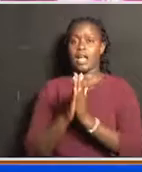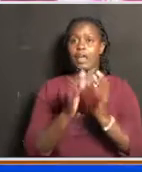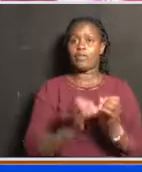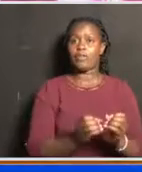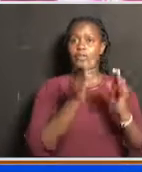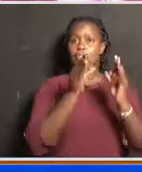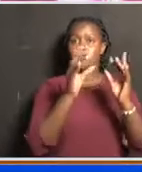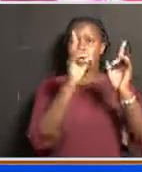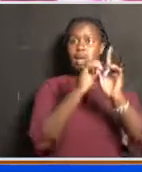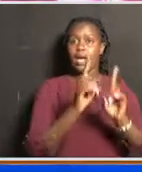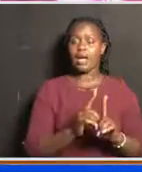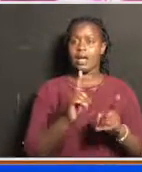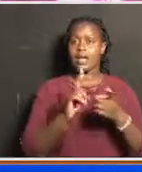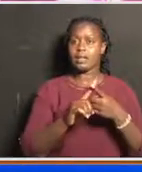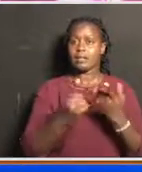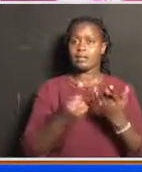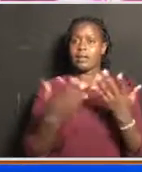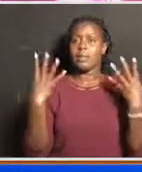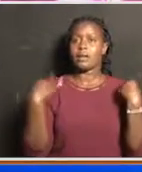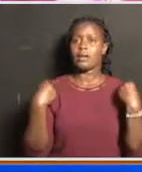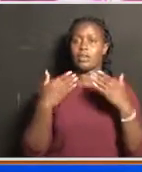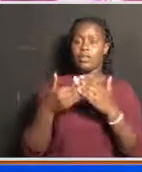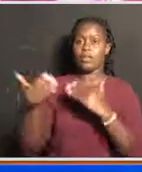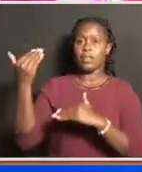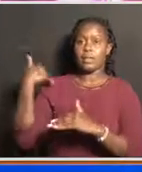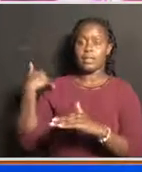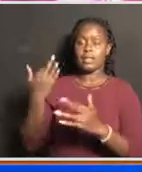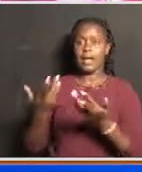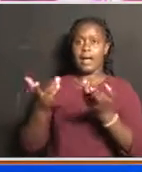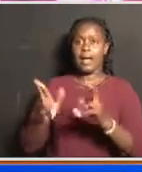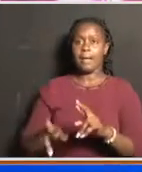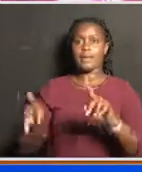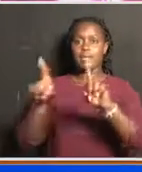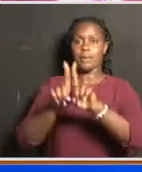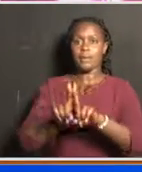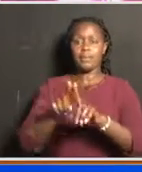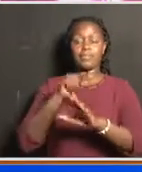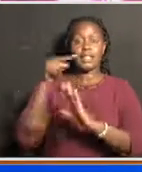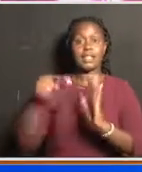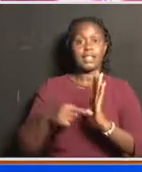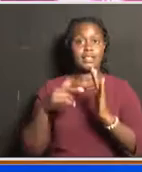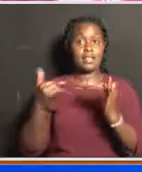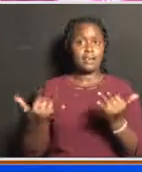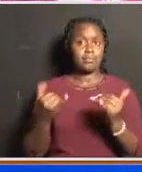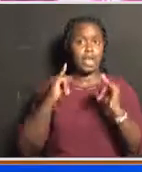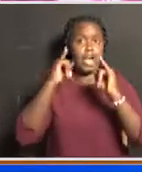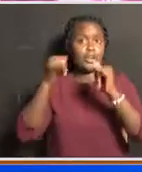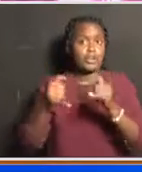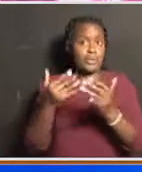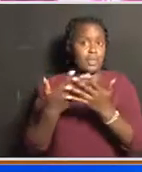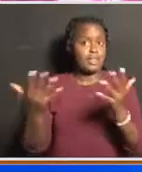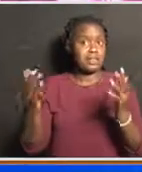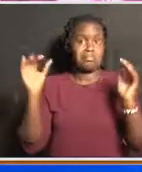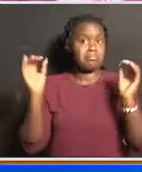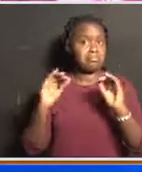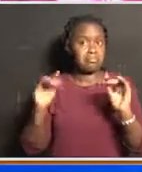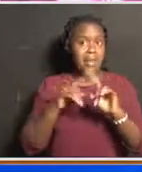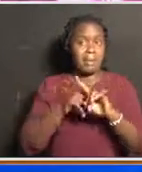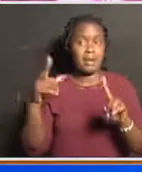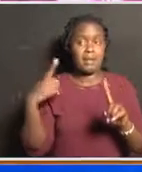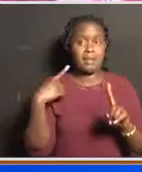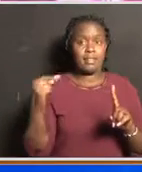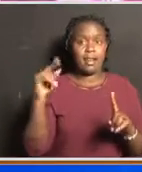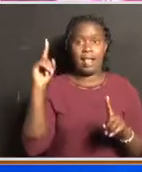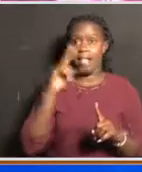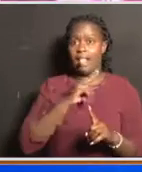repressive practices of the past resurface. Unfortunately, this is not a new phenomenon, but the current threats are